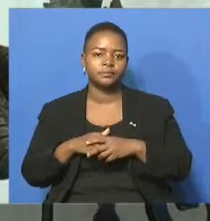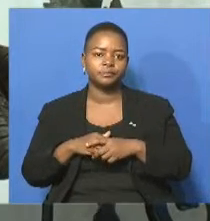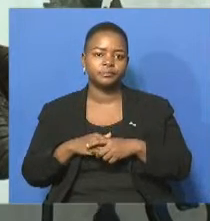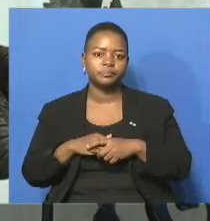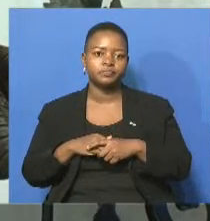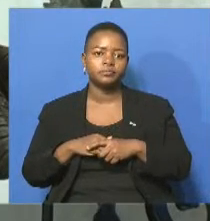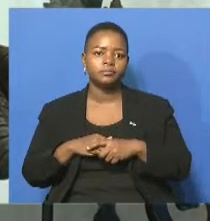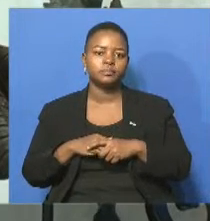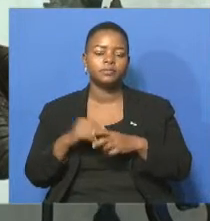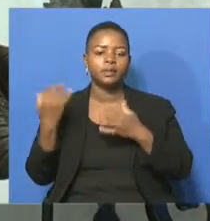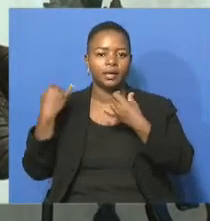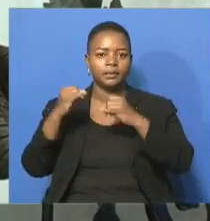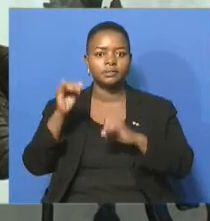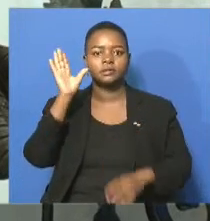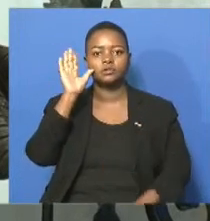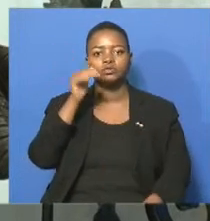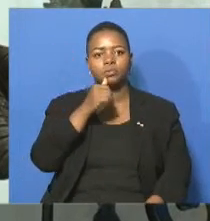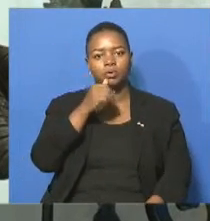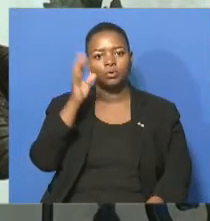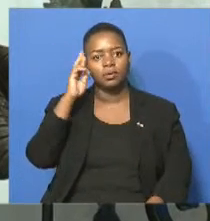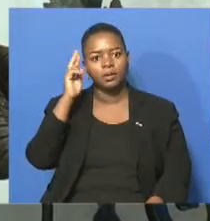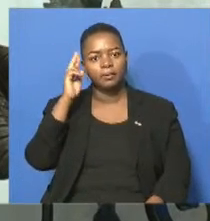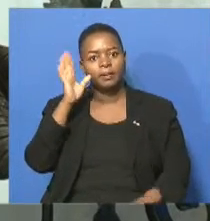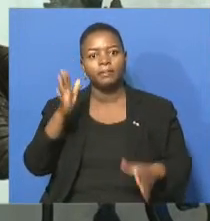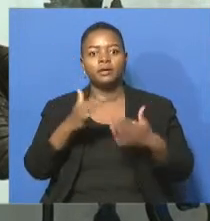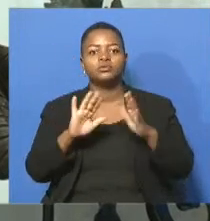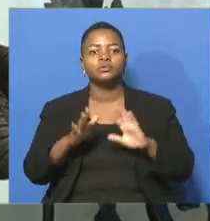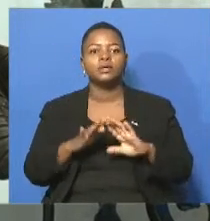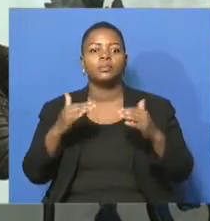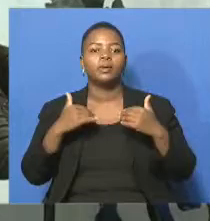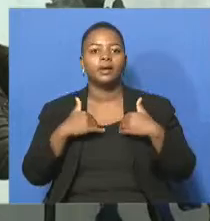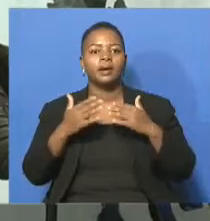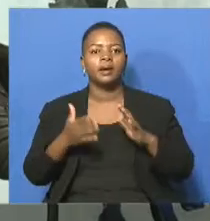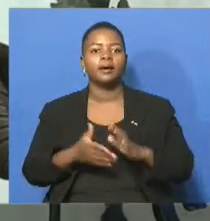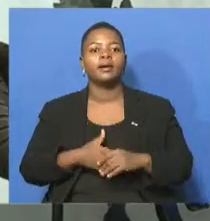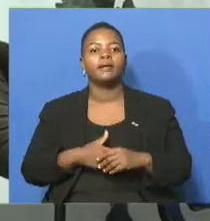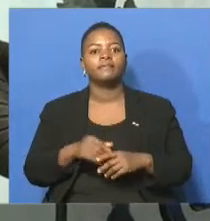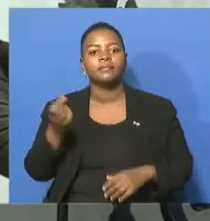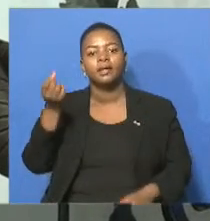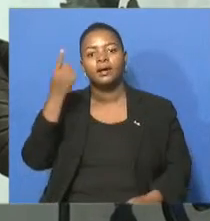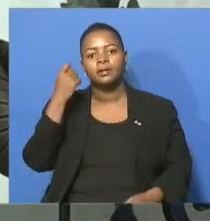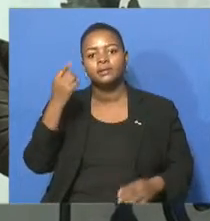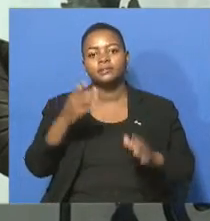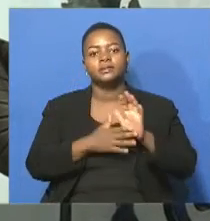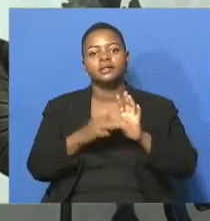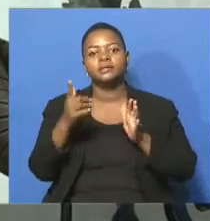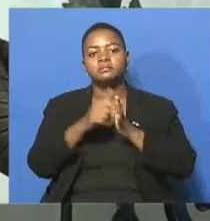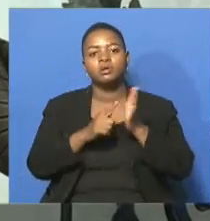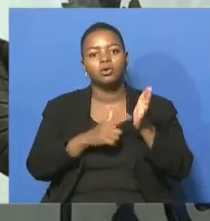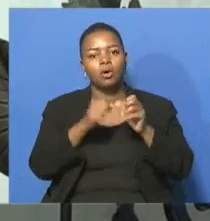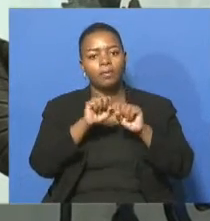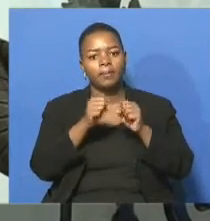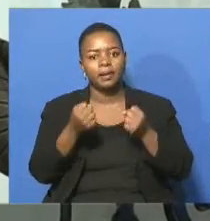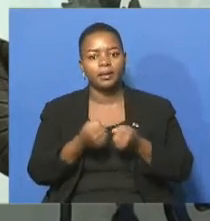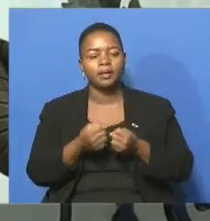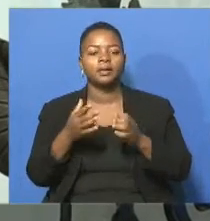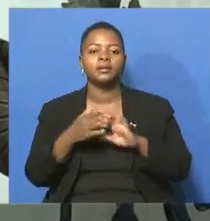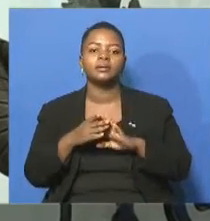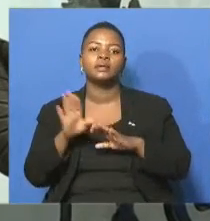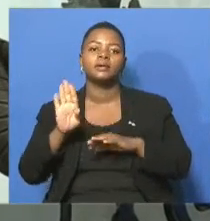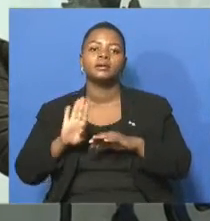le mo tsatsing la kamoso me re itse gone gore hela ka today gona le the session ya understanding the criminal landscape e tswela jalo